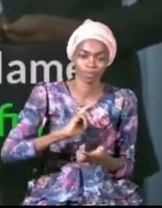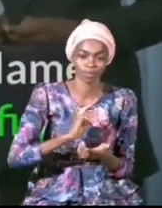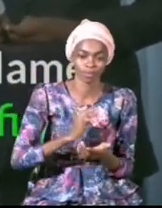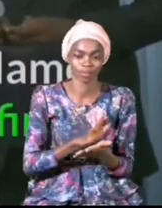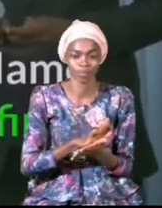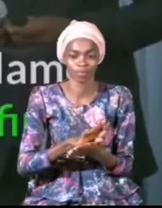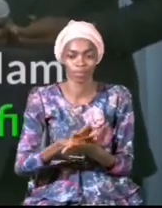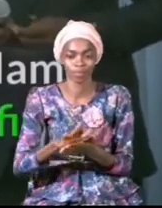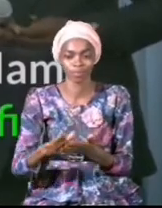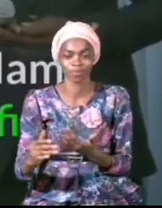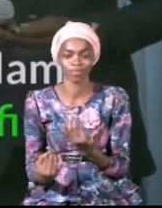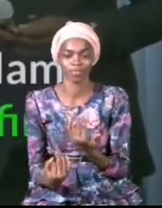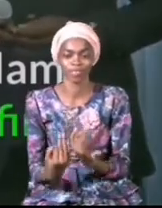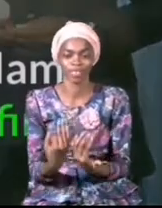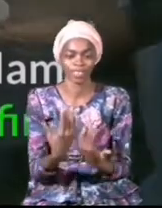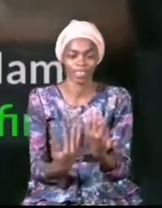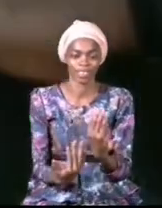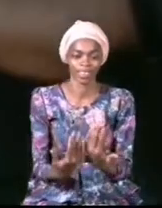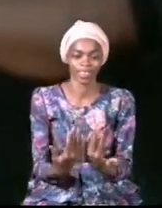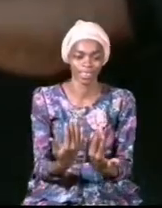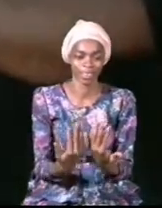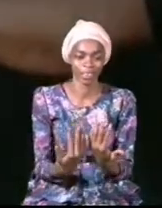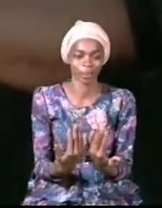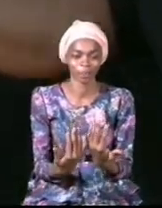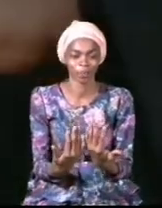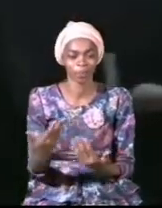refining flame. There's a